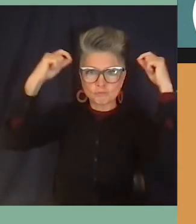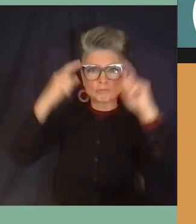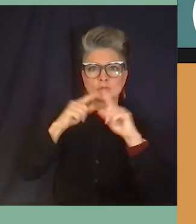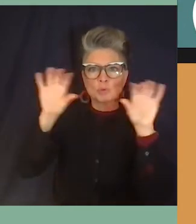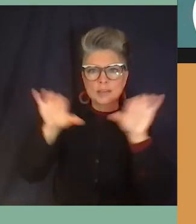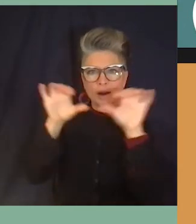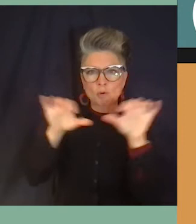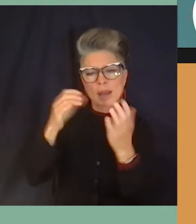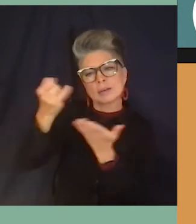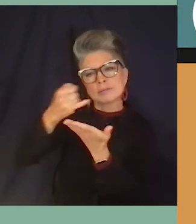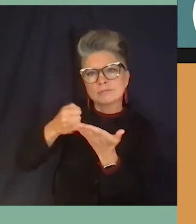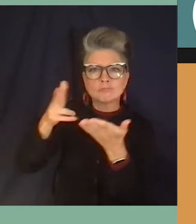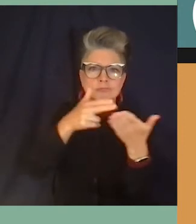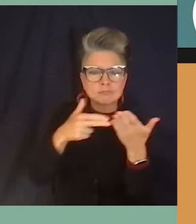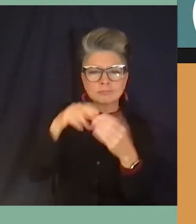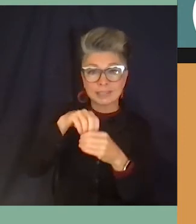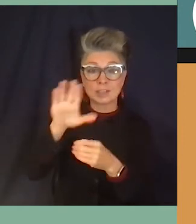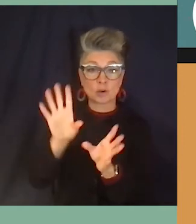in your conference kit.